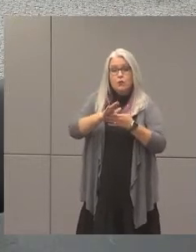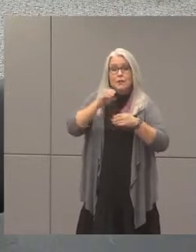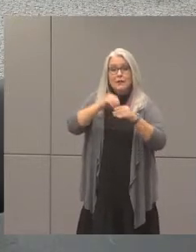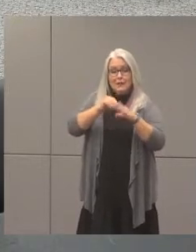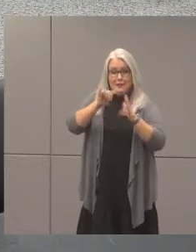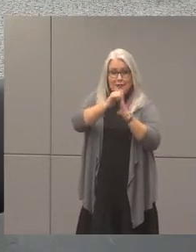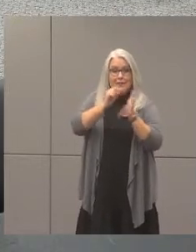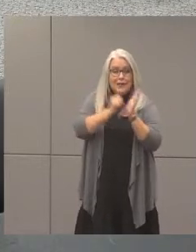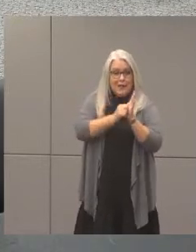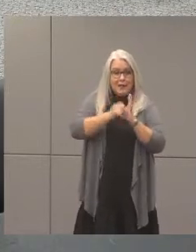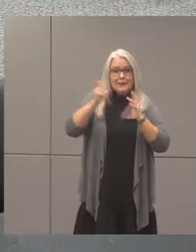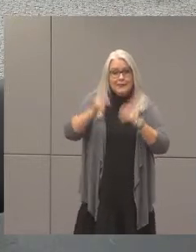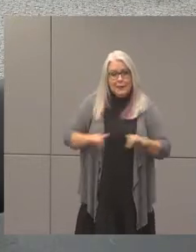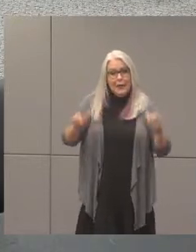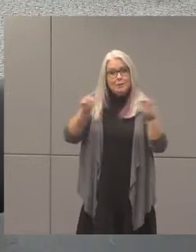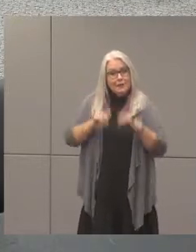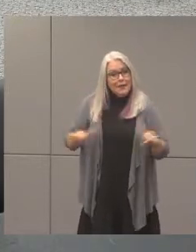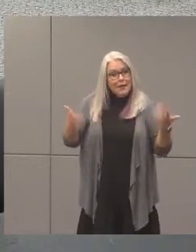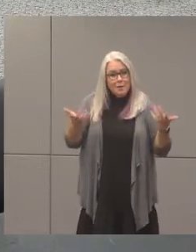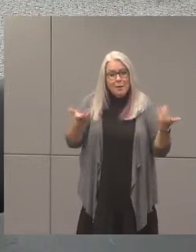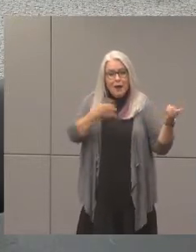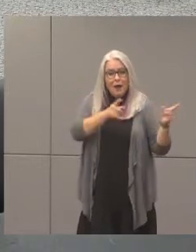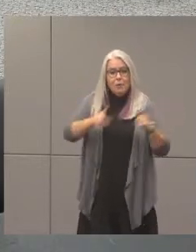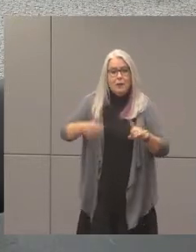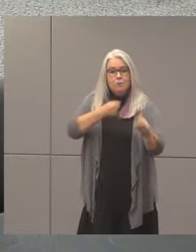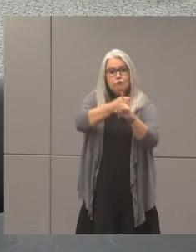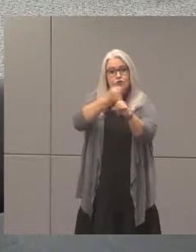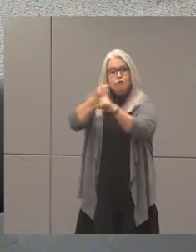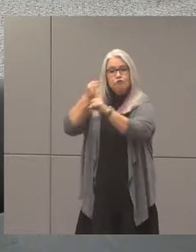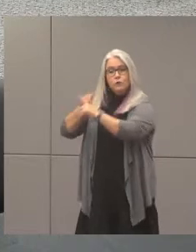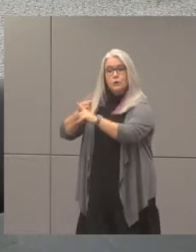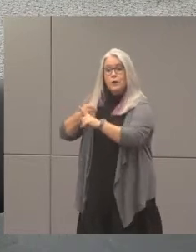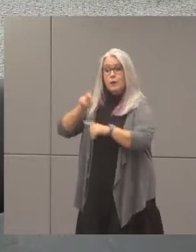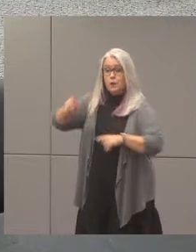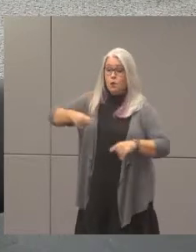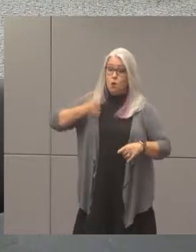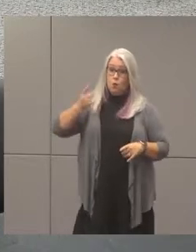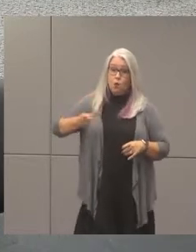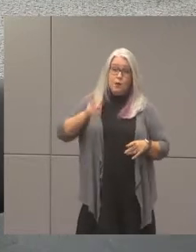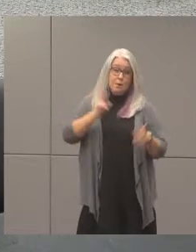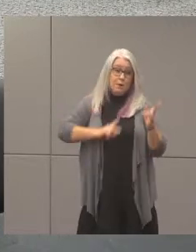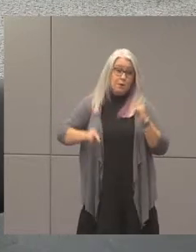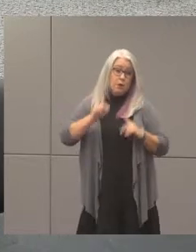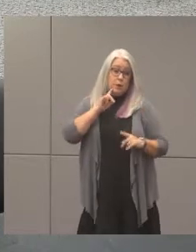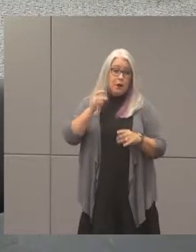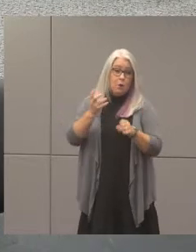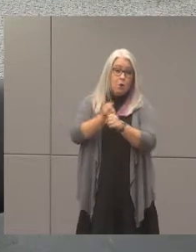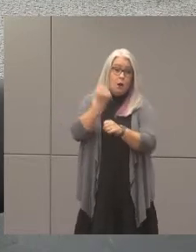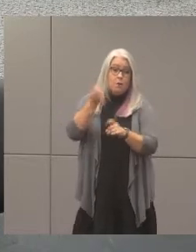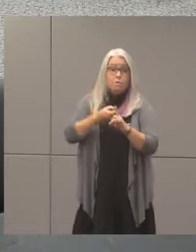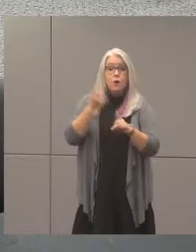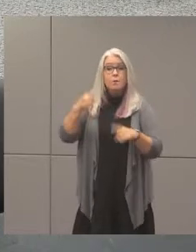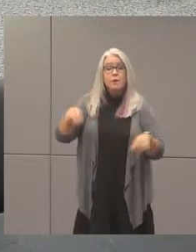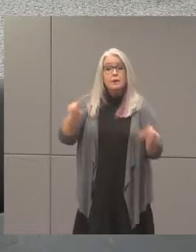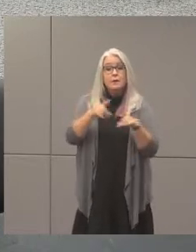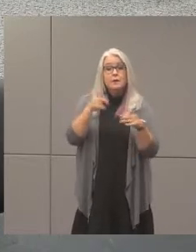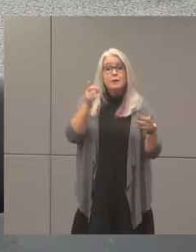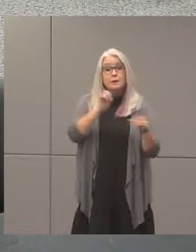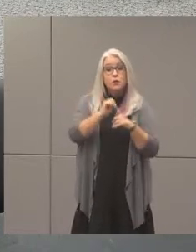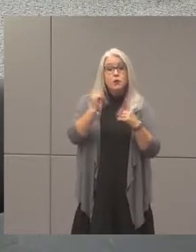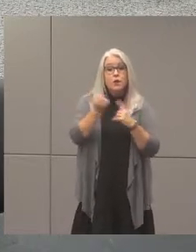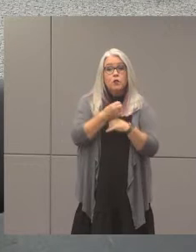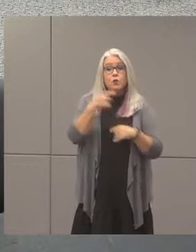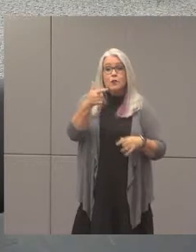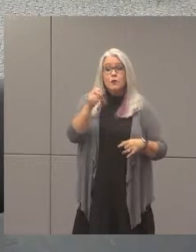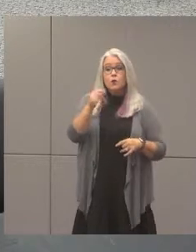same exact thing has happened. And my understanding is the only people that won from this whole thing where they sued was